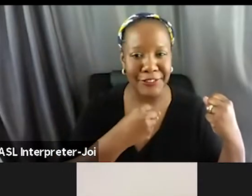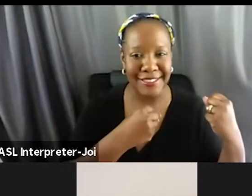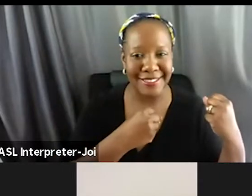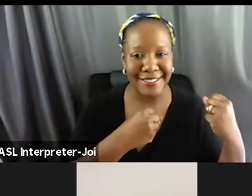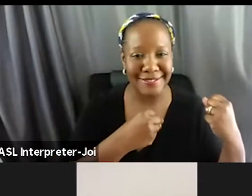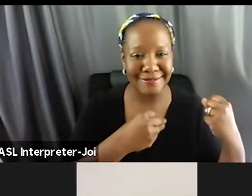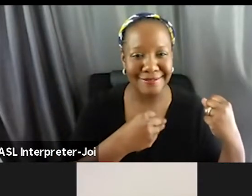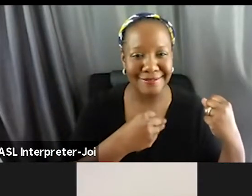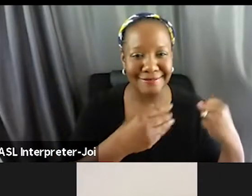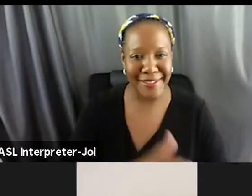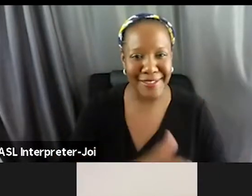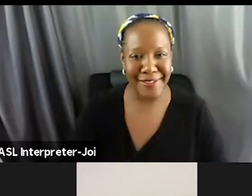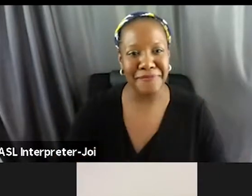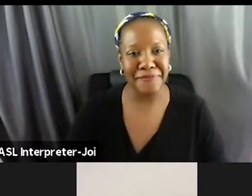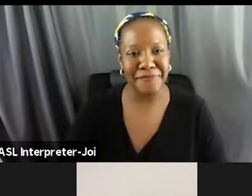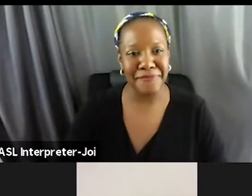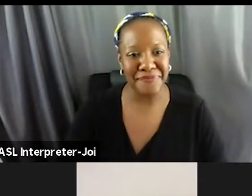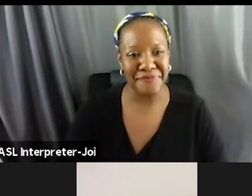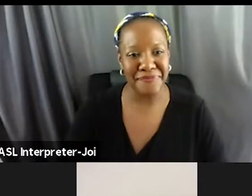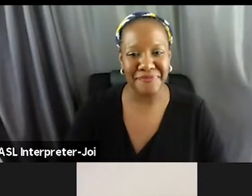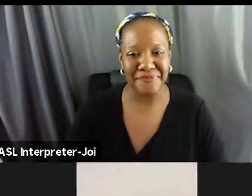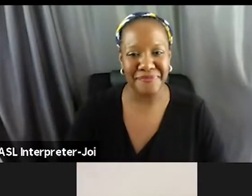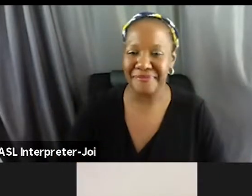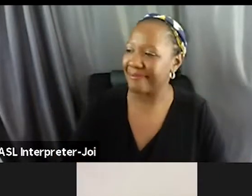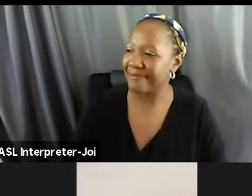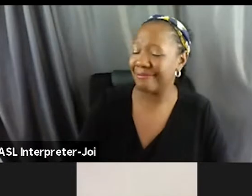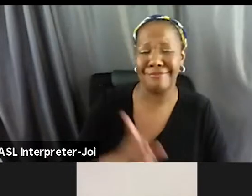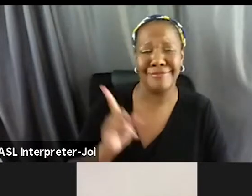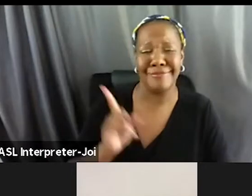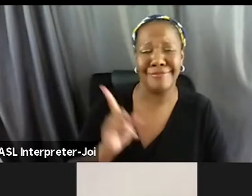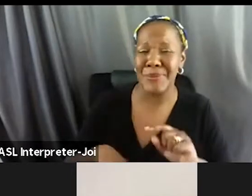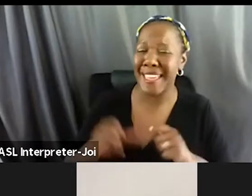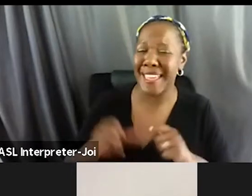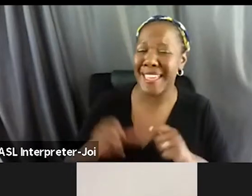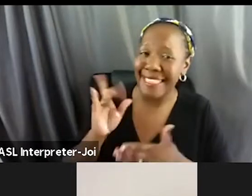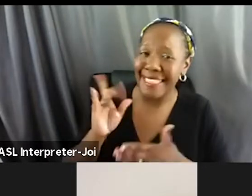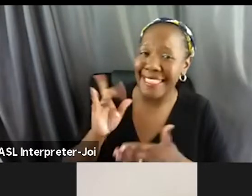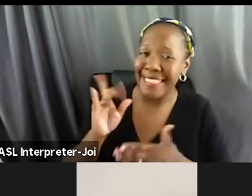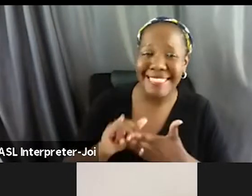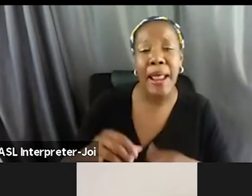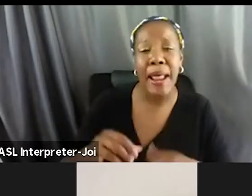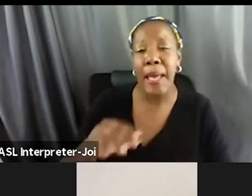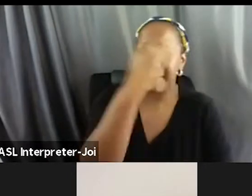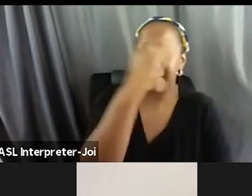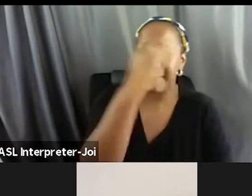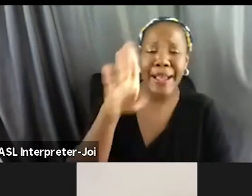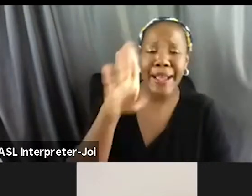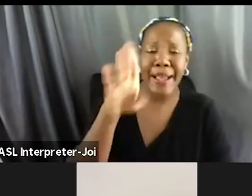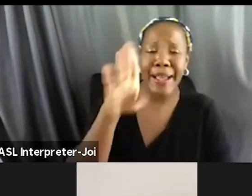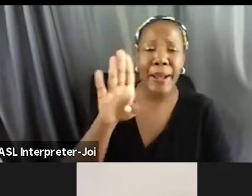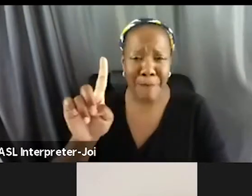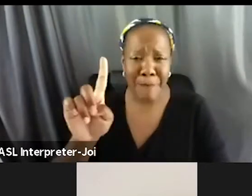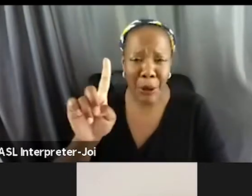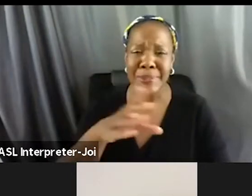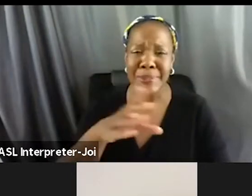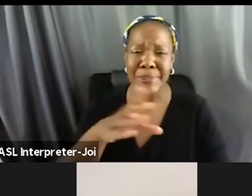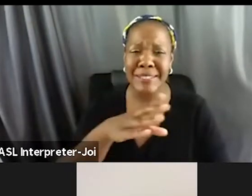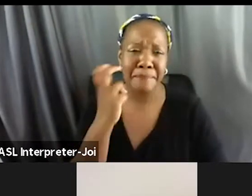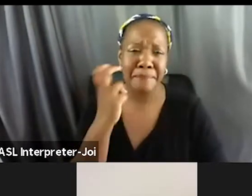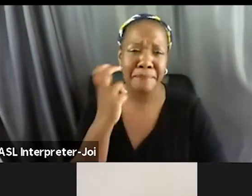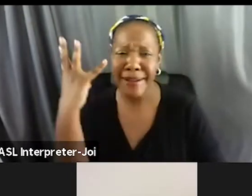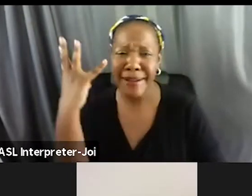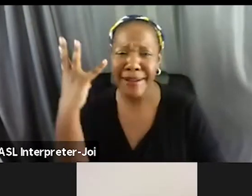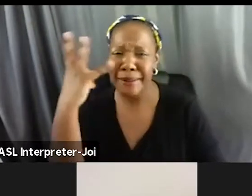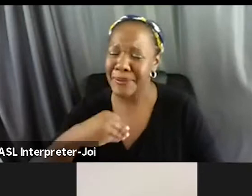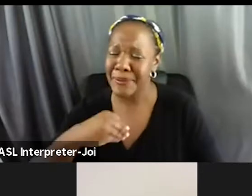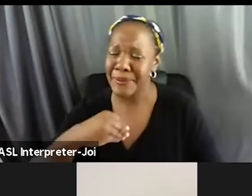Thank you. You can't beat that. Black, bold, blind, beautiful. I'm like, I'm liking this alliteration. Next